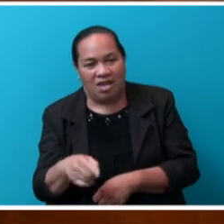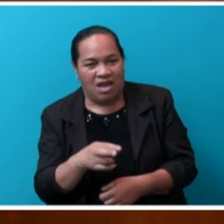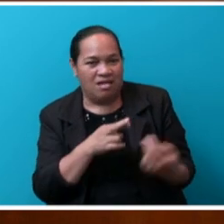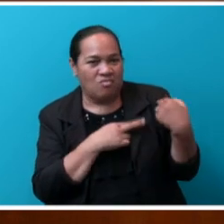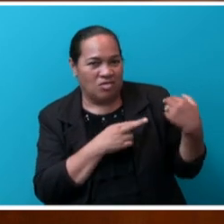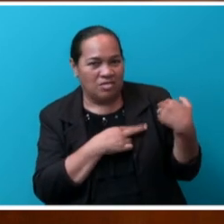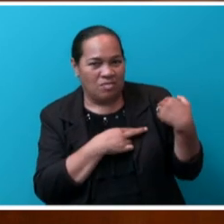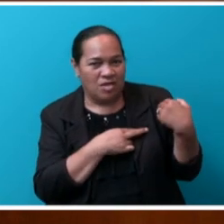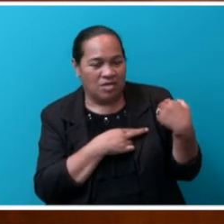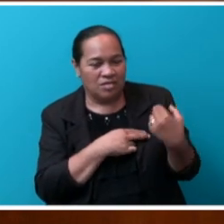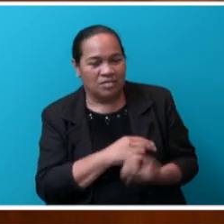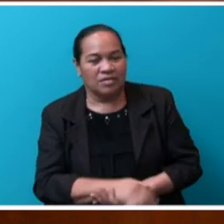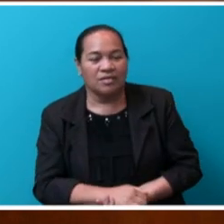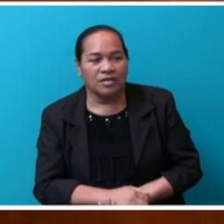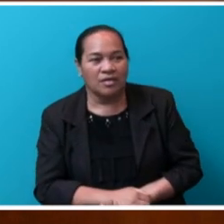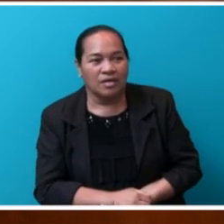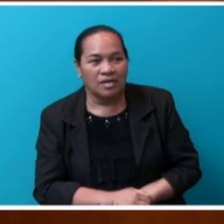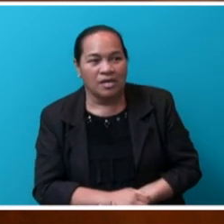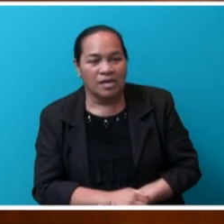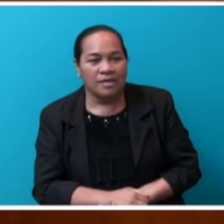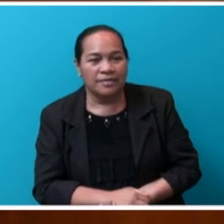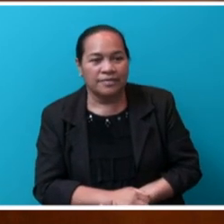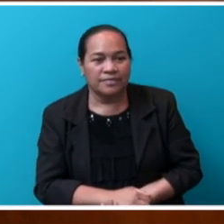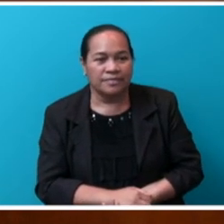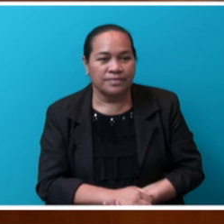And as I said, the